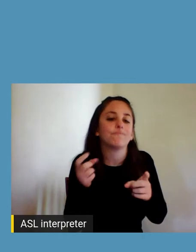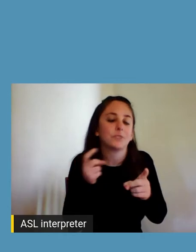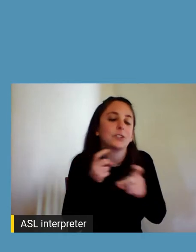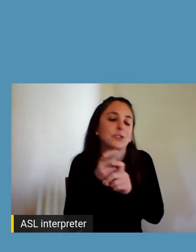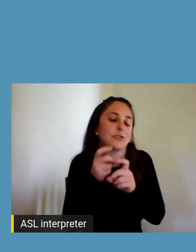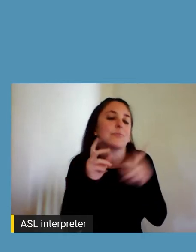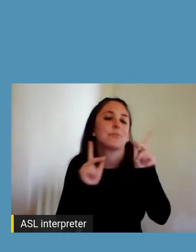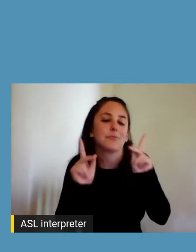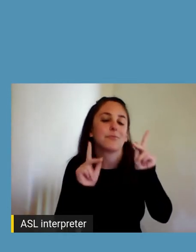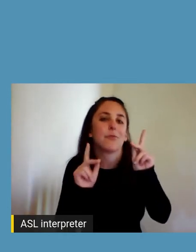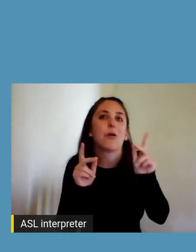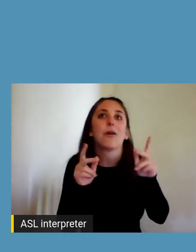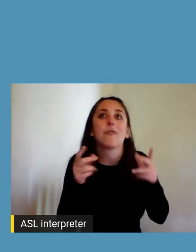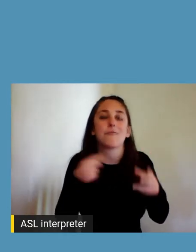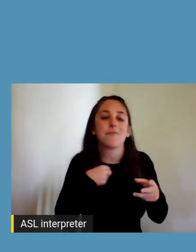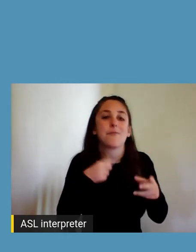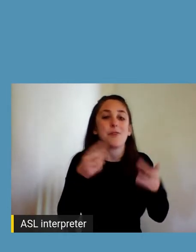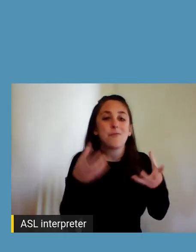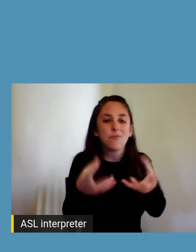I am funny.